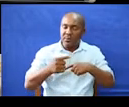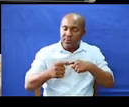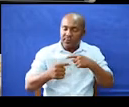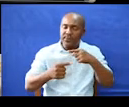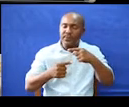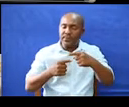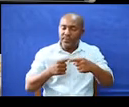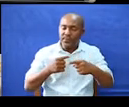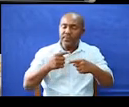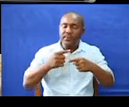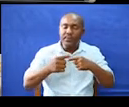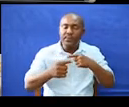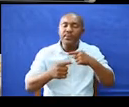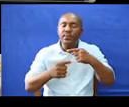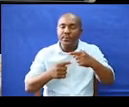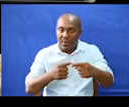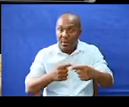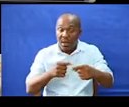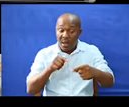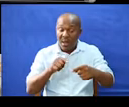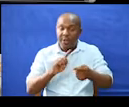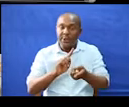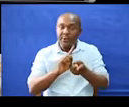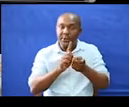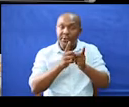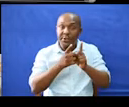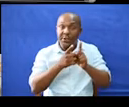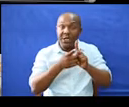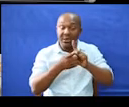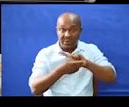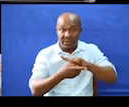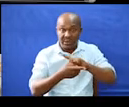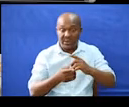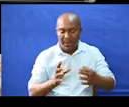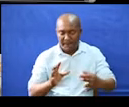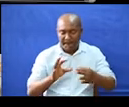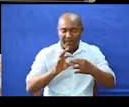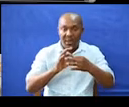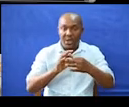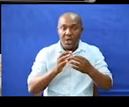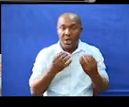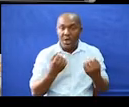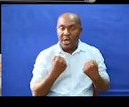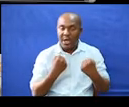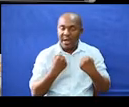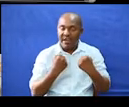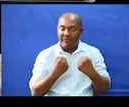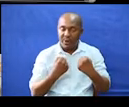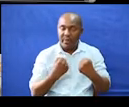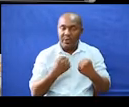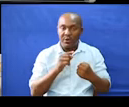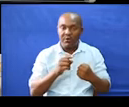The changes which accompanied with the development of the